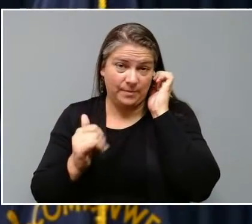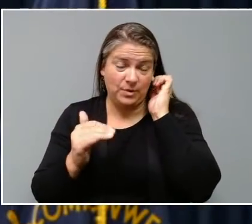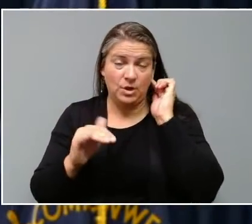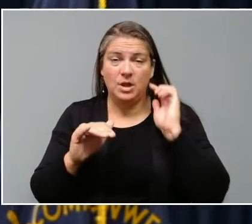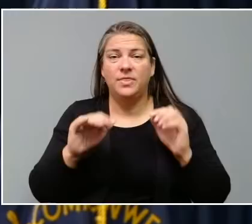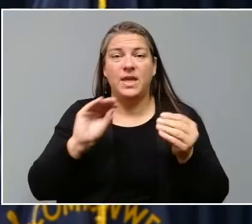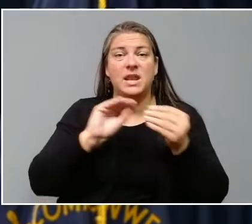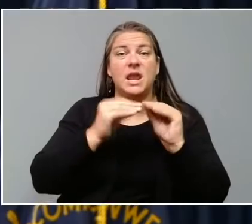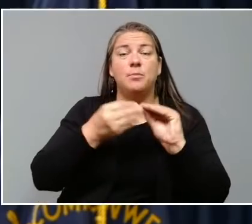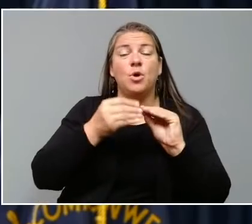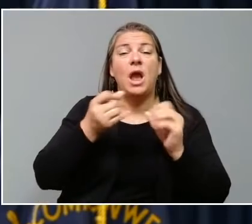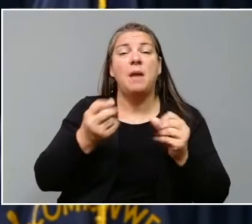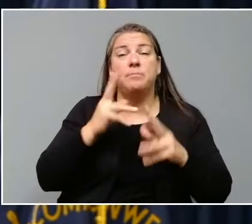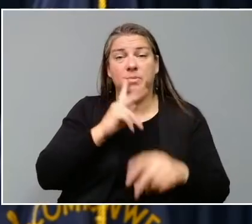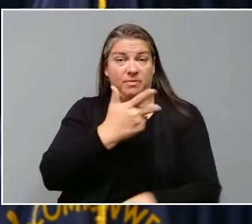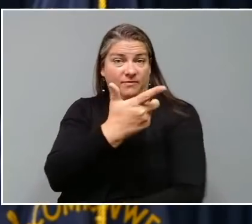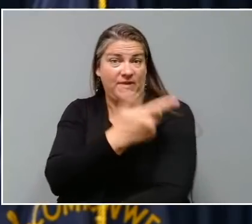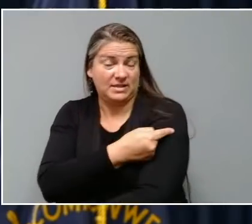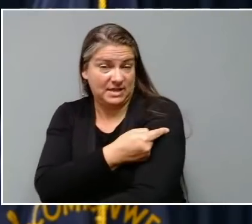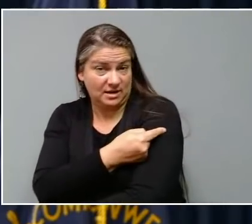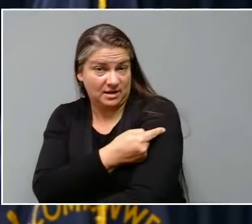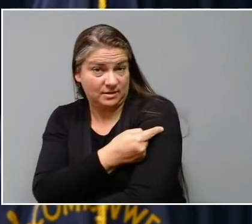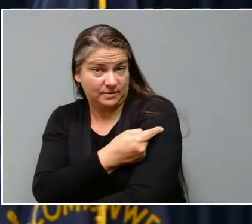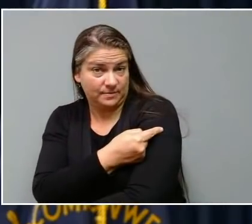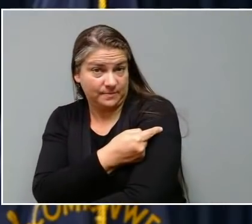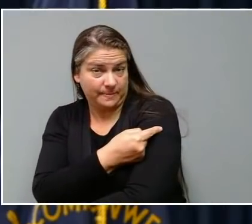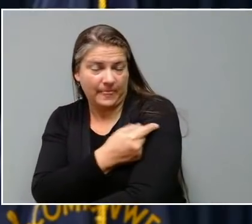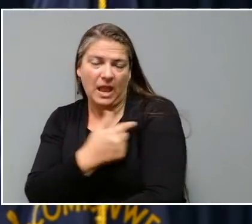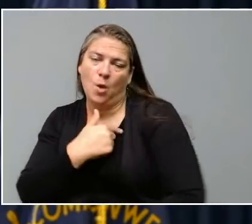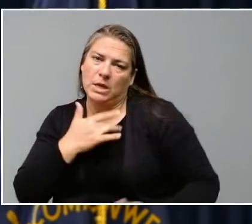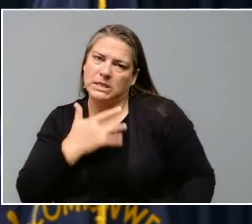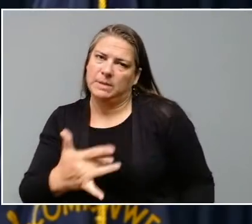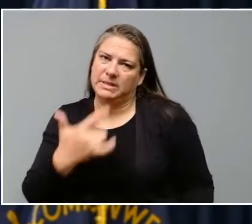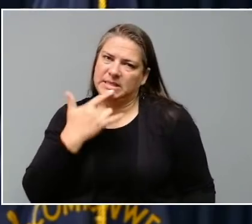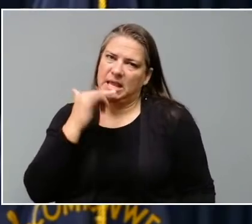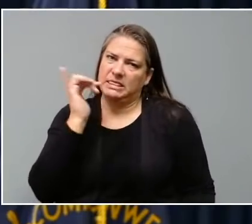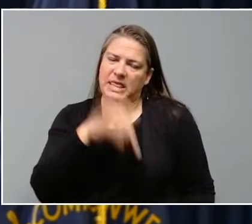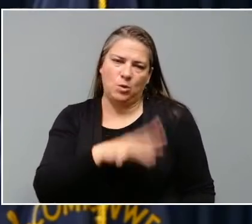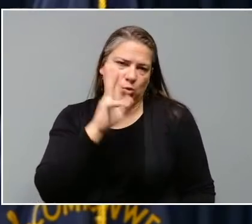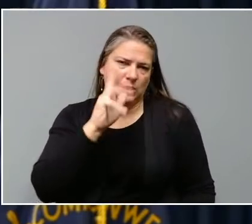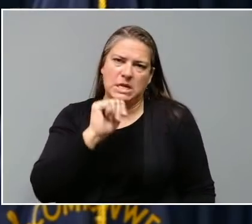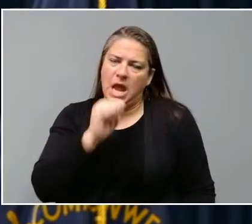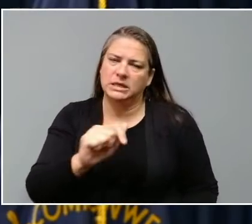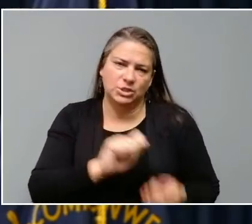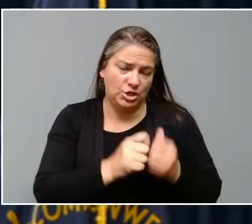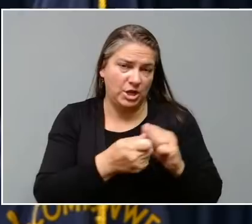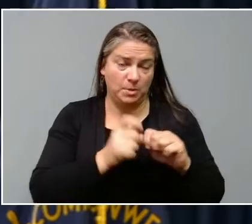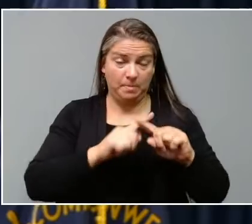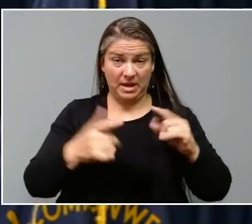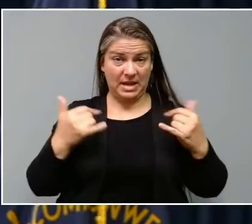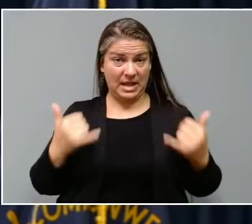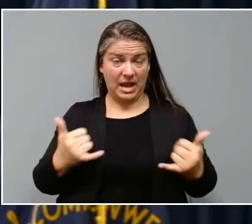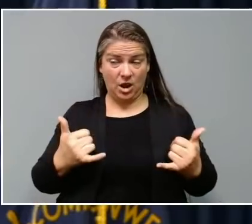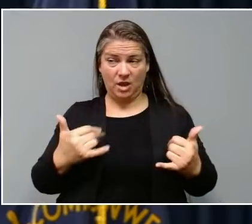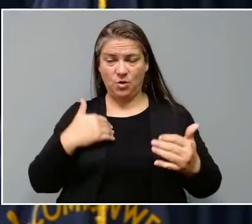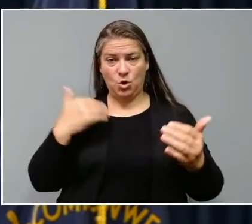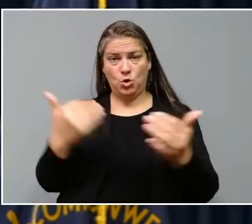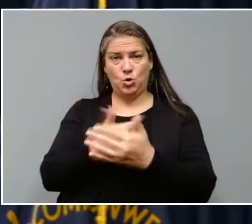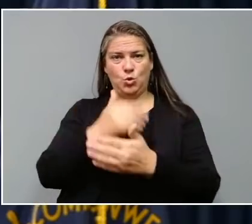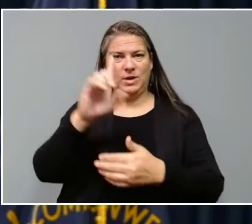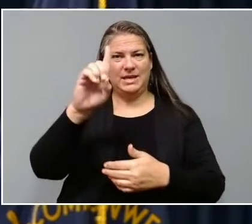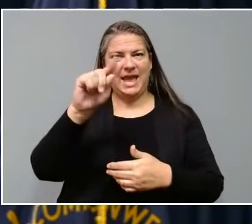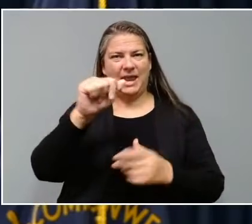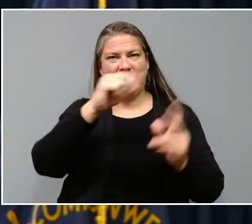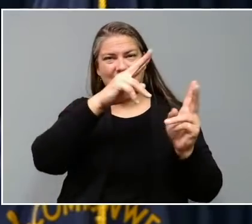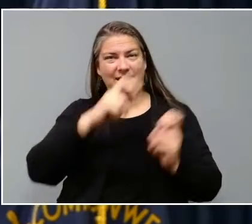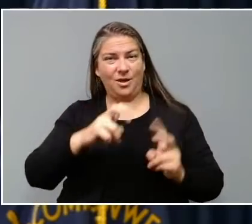number of people vaccinated, I would normally say that isn't going to change, but with this new data download, the